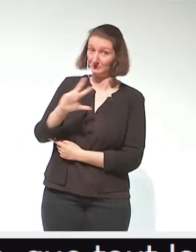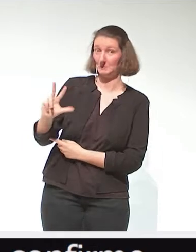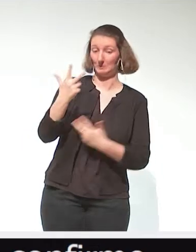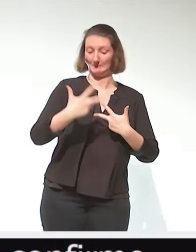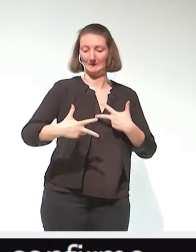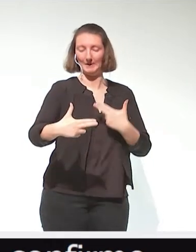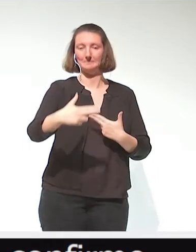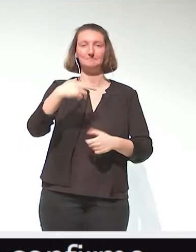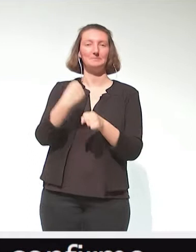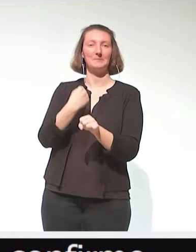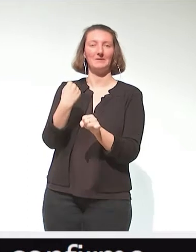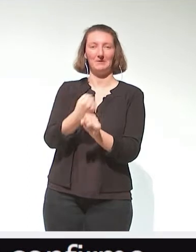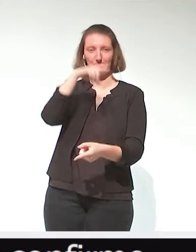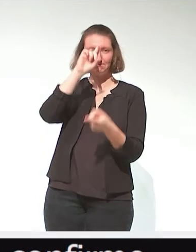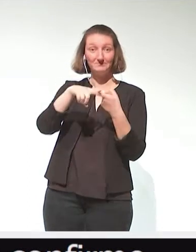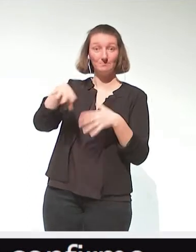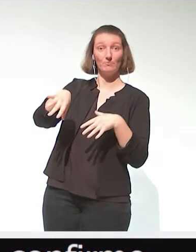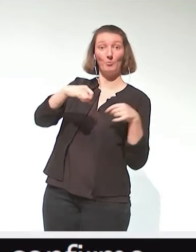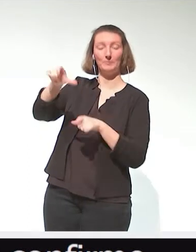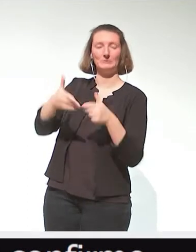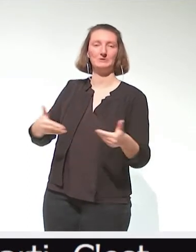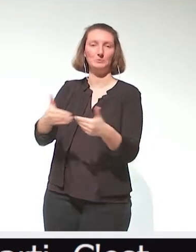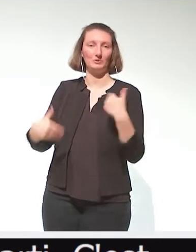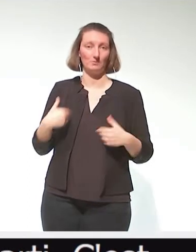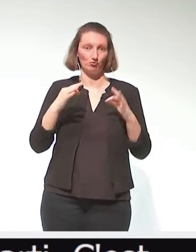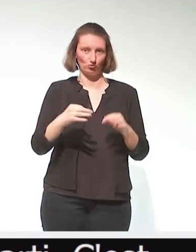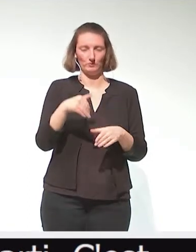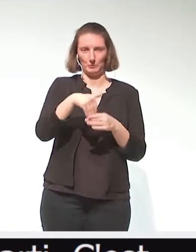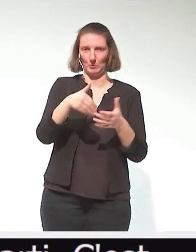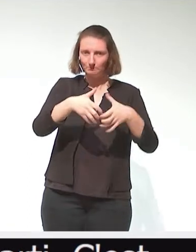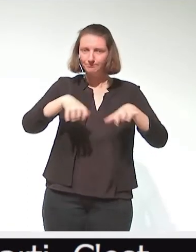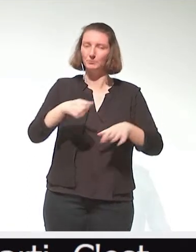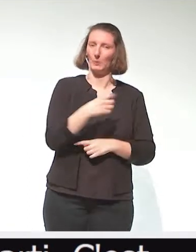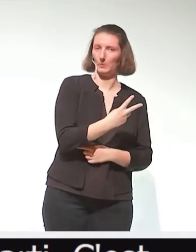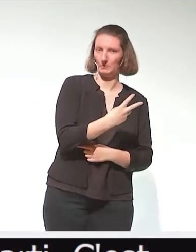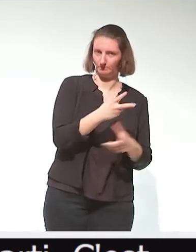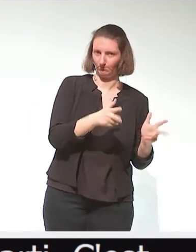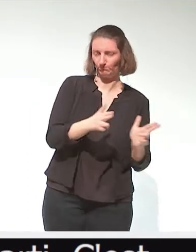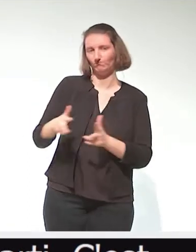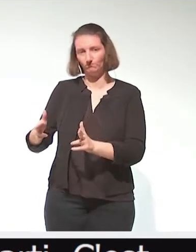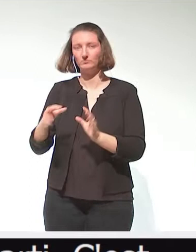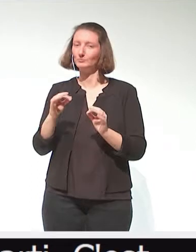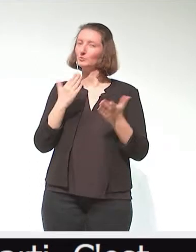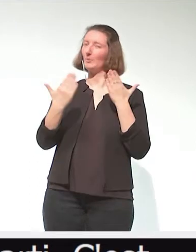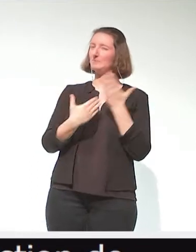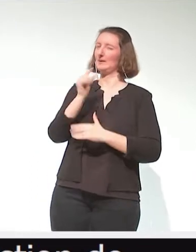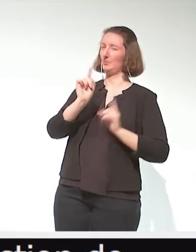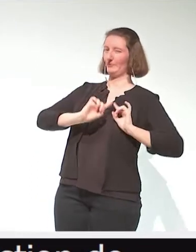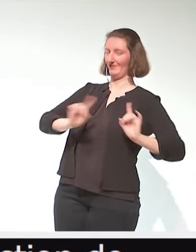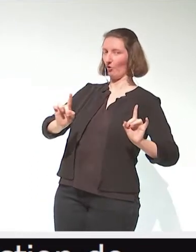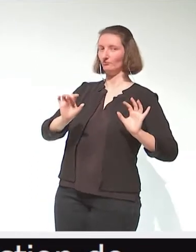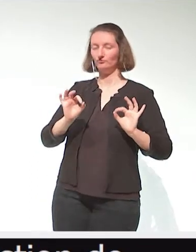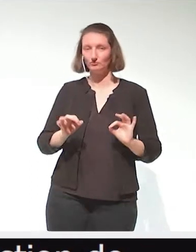The technical team approves. Let's get down to brass tacks, people. This is session number 3. We'll look at the jobs market.